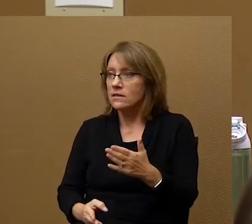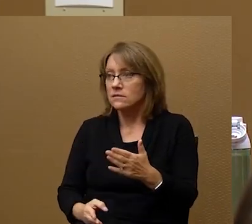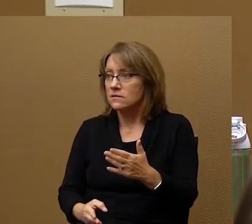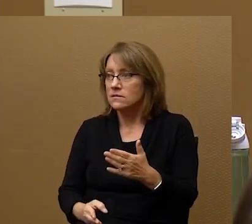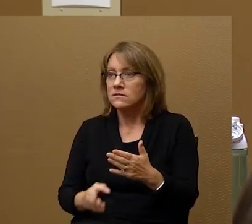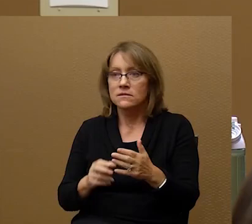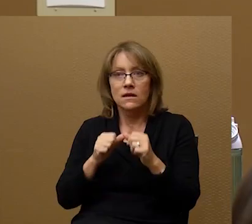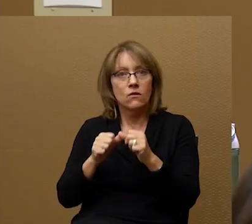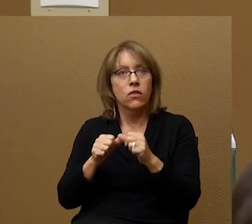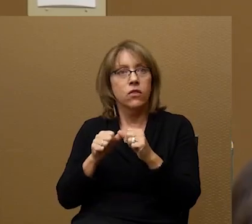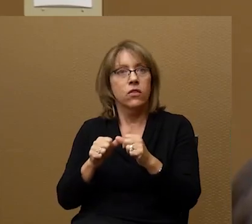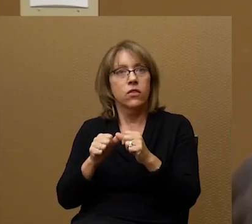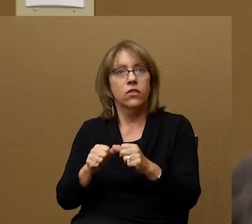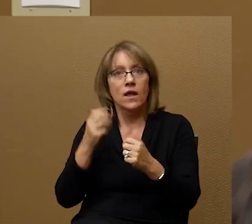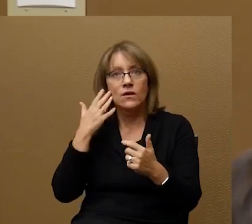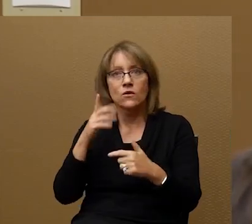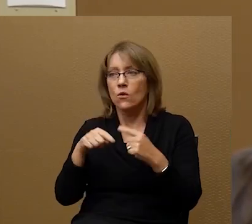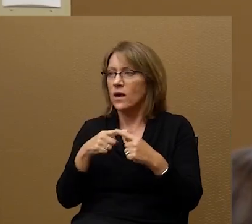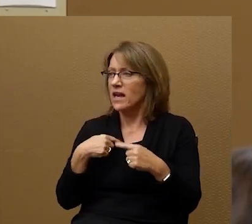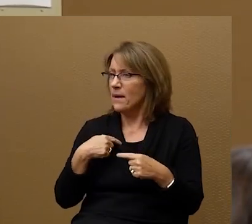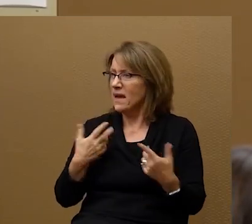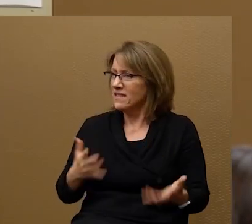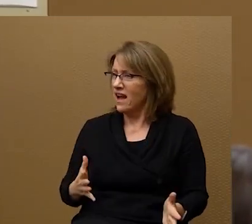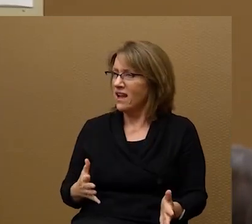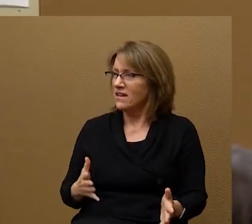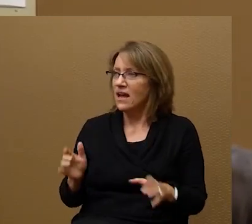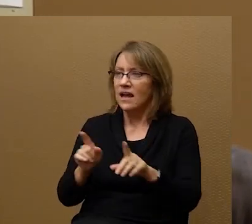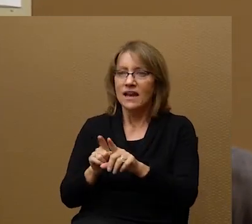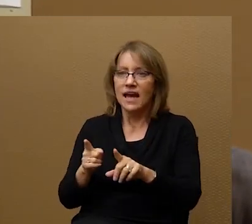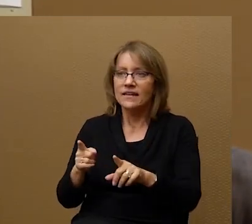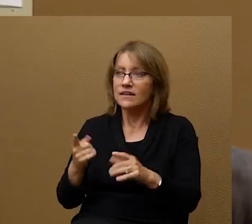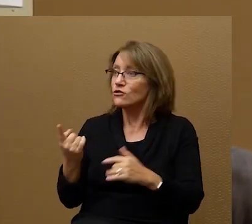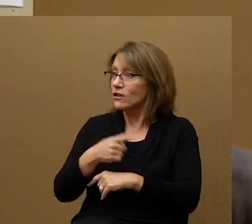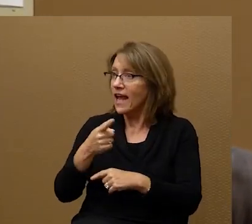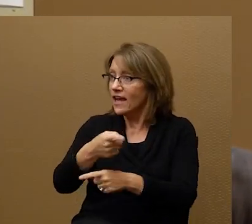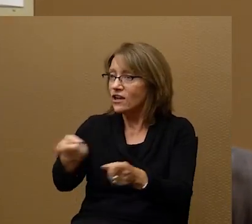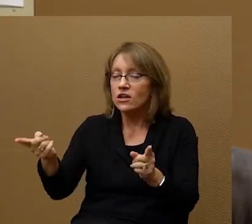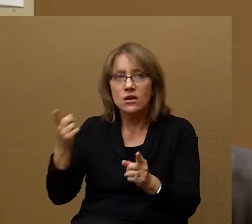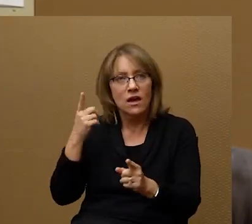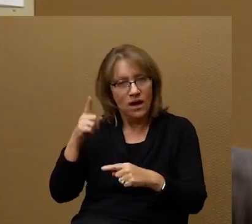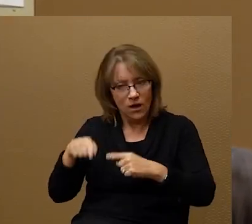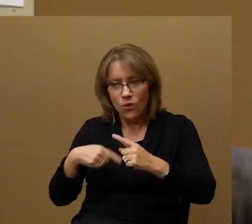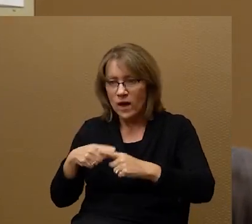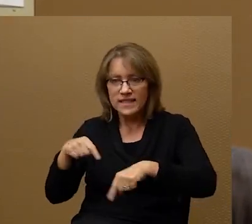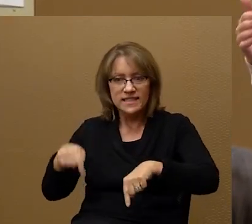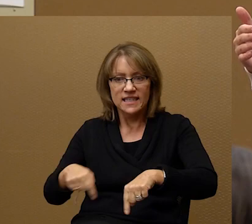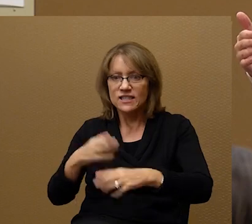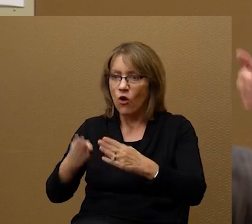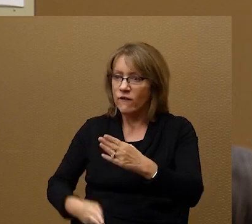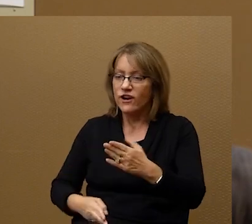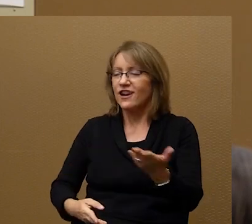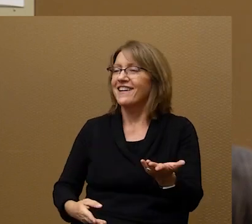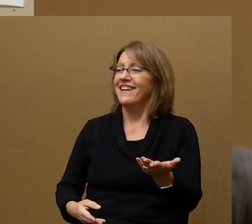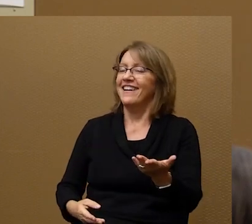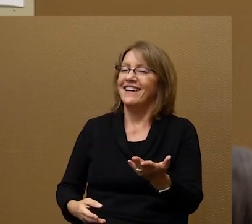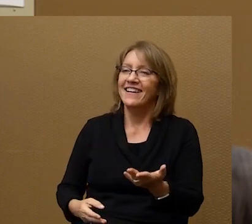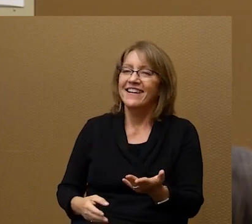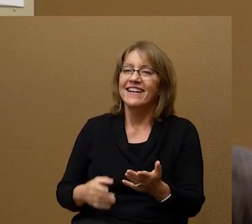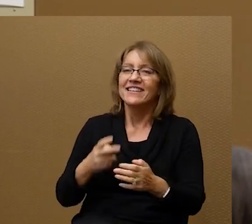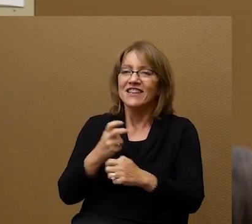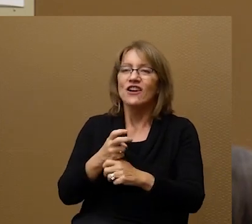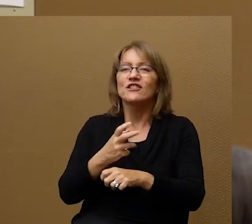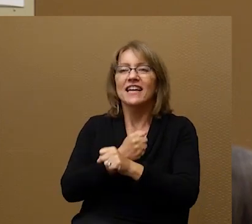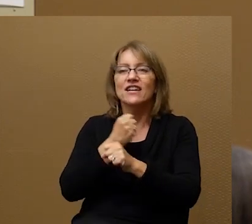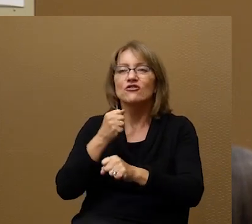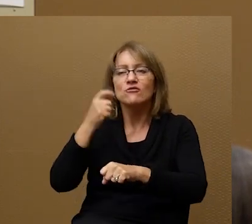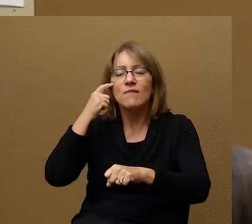something. Just kind of like you guys sitting here today. You don't know when this is going to be over. So it's kind of hard to get your mind to think about,